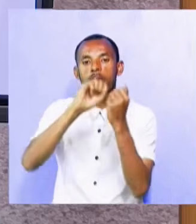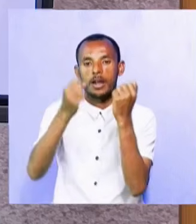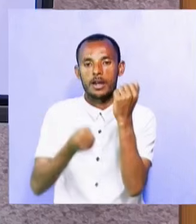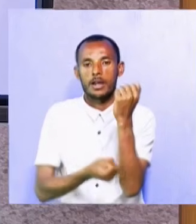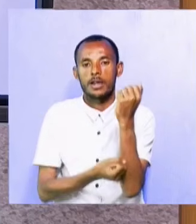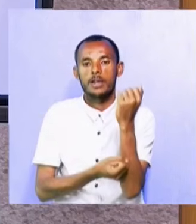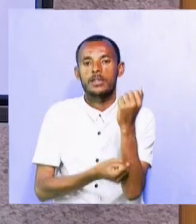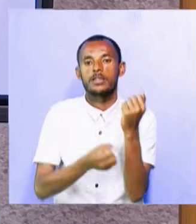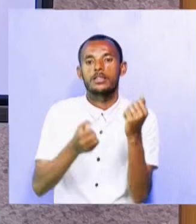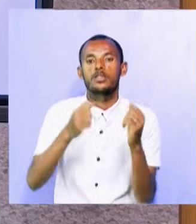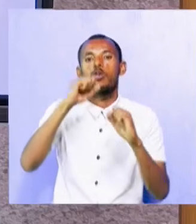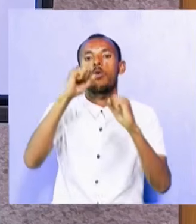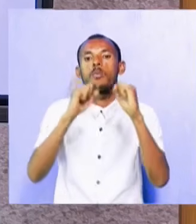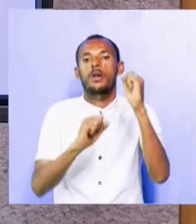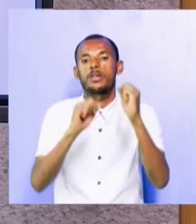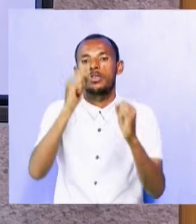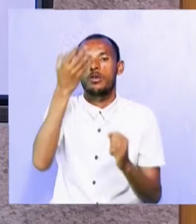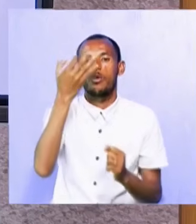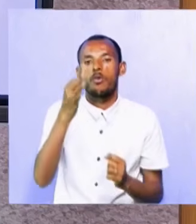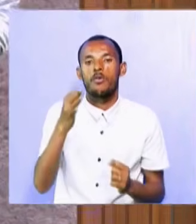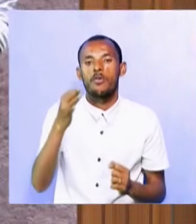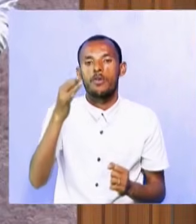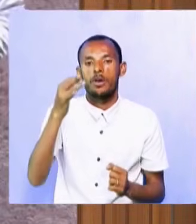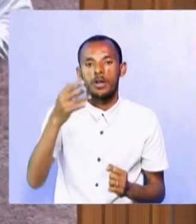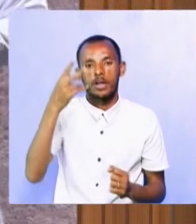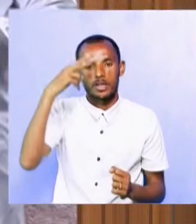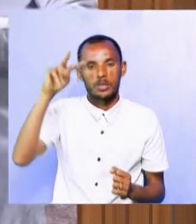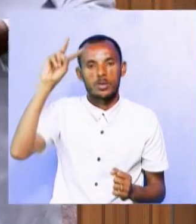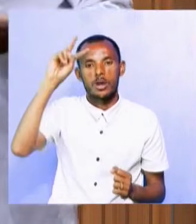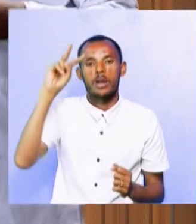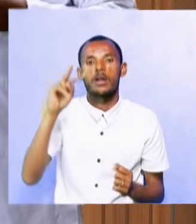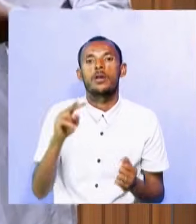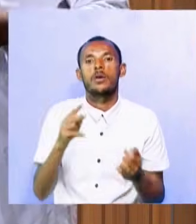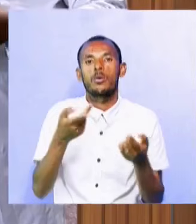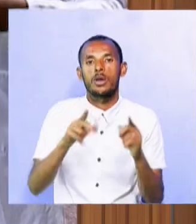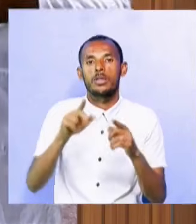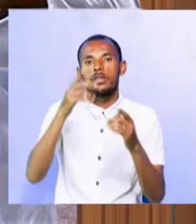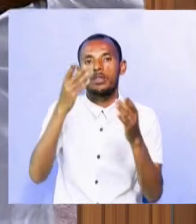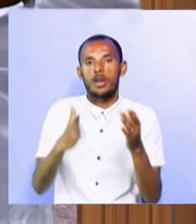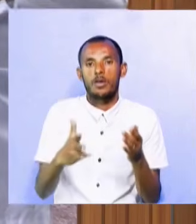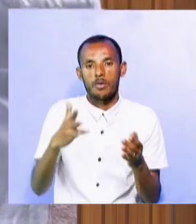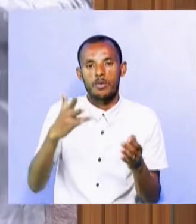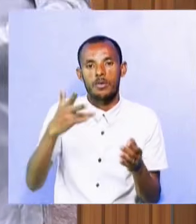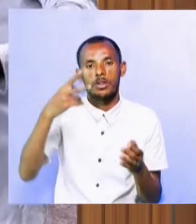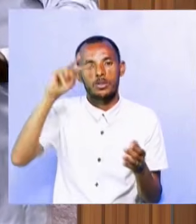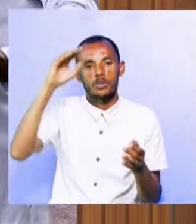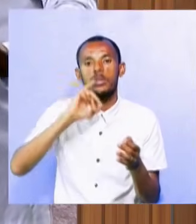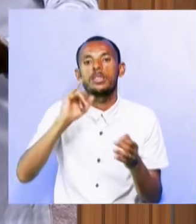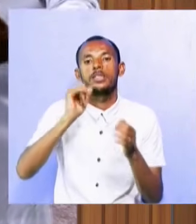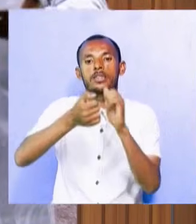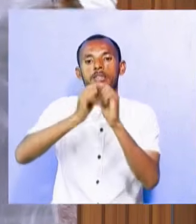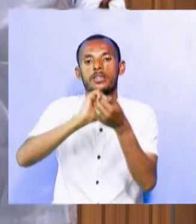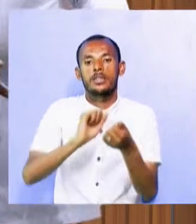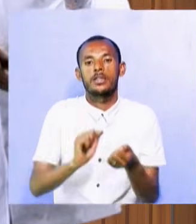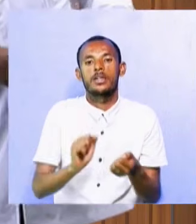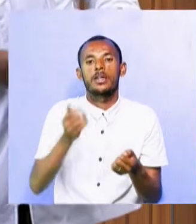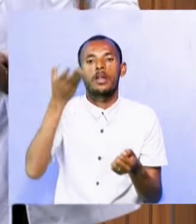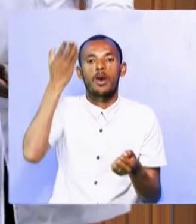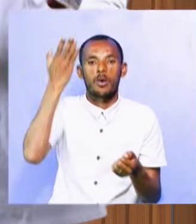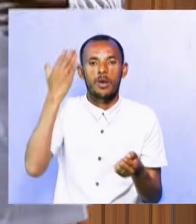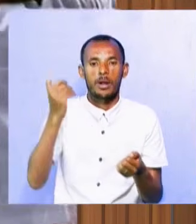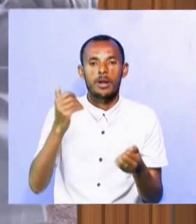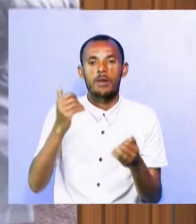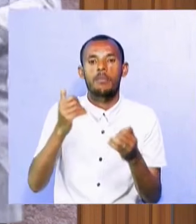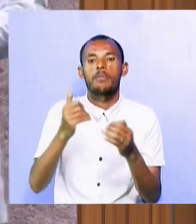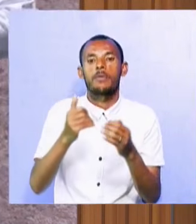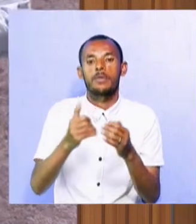regarding the comparison of a square when the side of the square is changed. In our previous